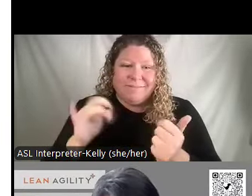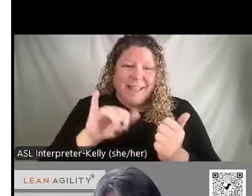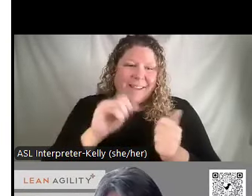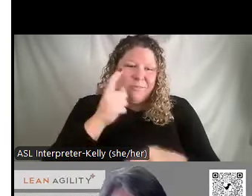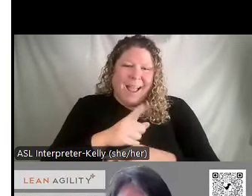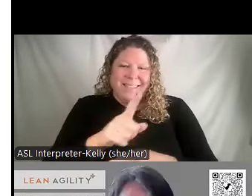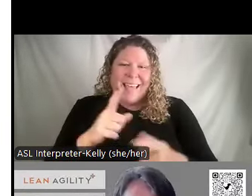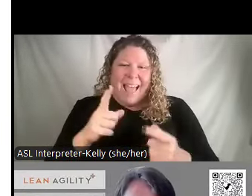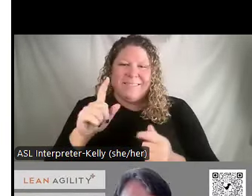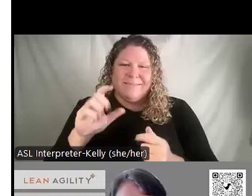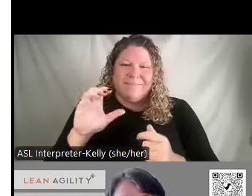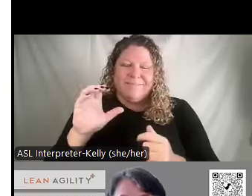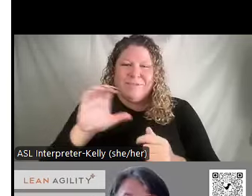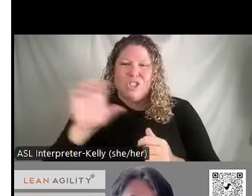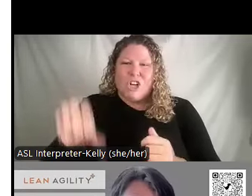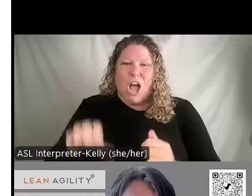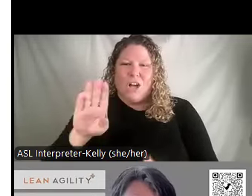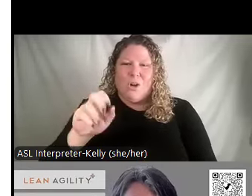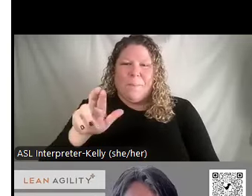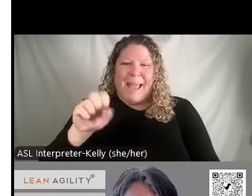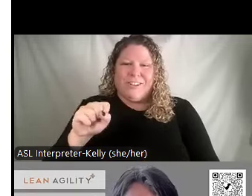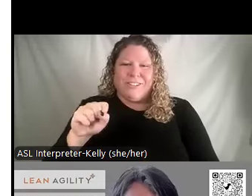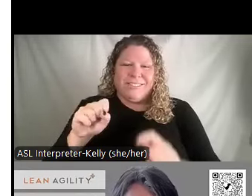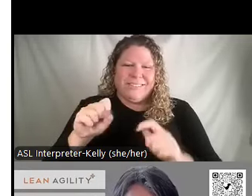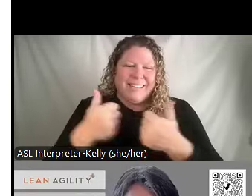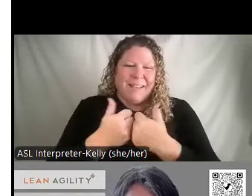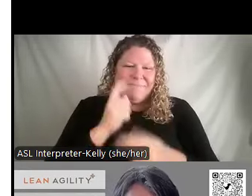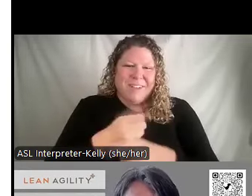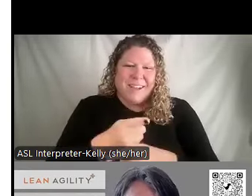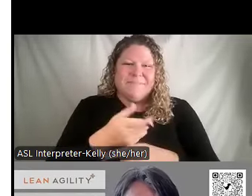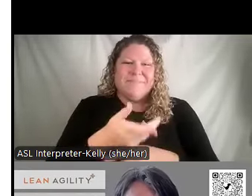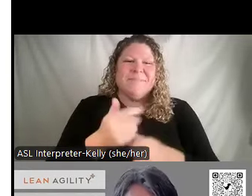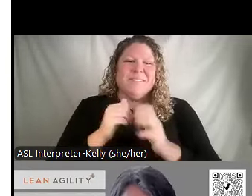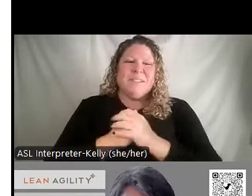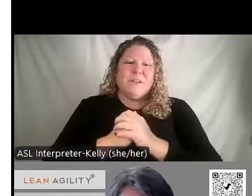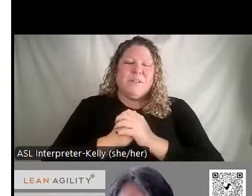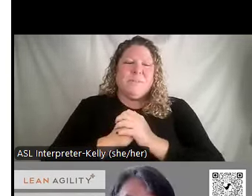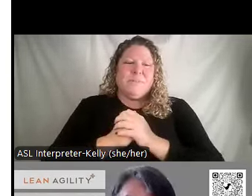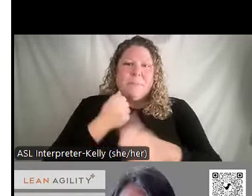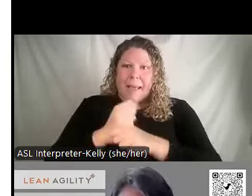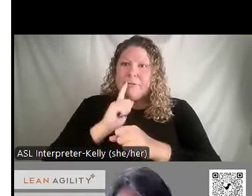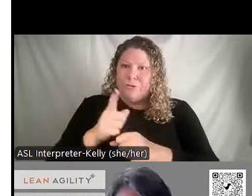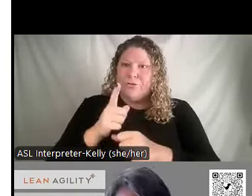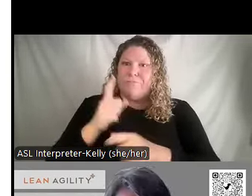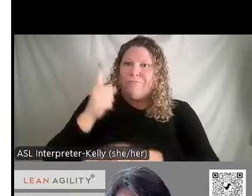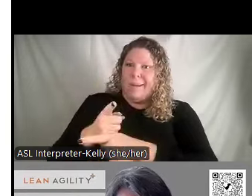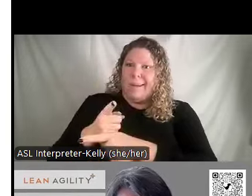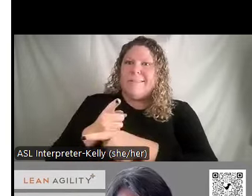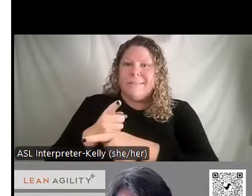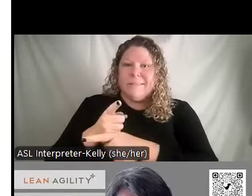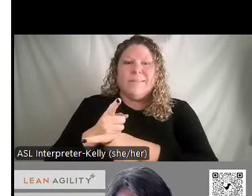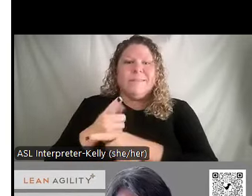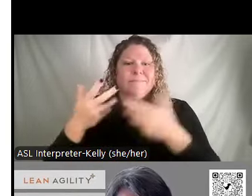Okay. So the finish line's too early. So the finish line, let's make sure it's in the right place. It's actually once we've run the experiments and we've proven the concept and it's